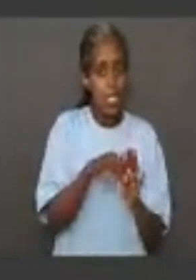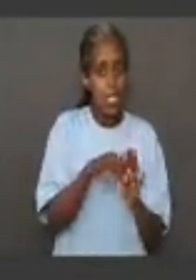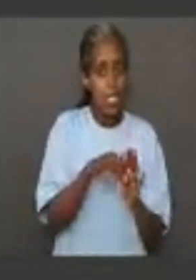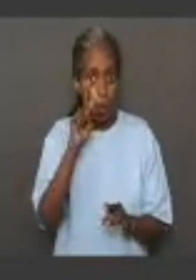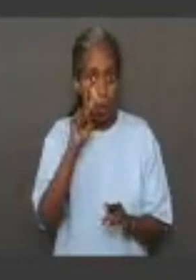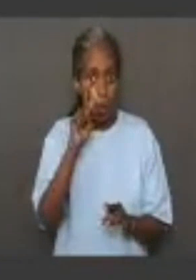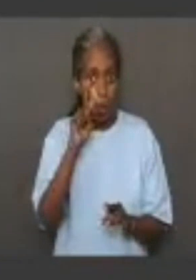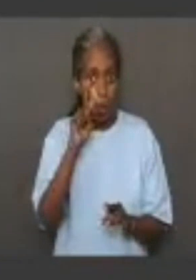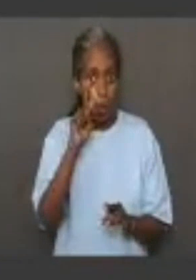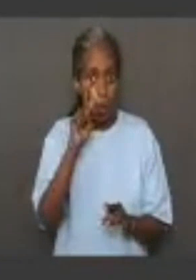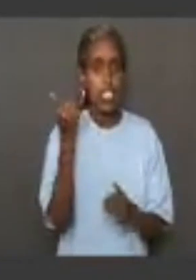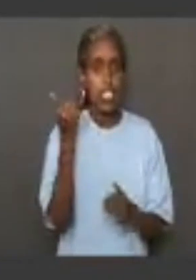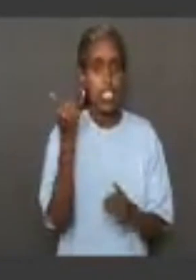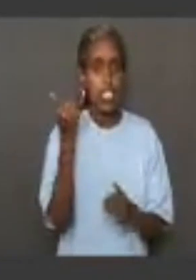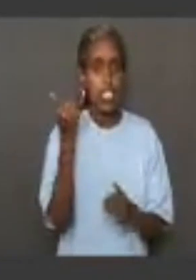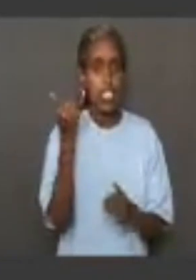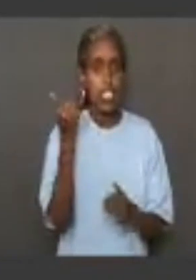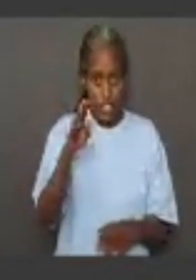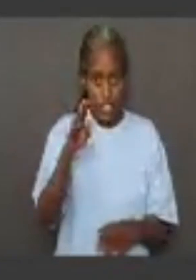region as shown here.